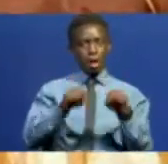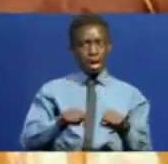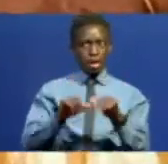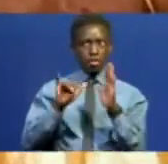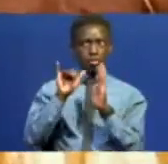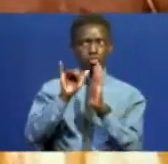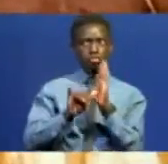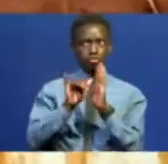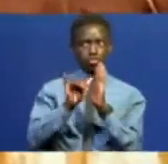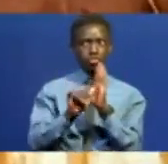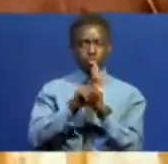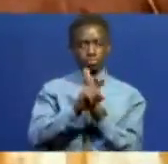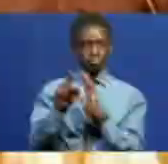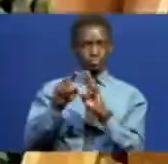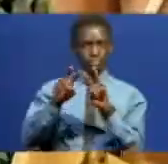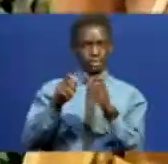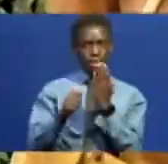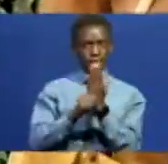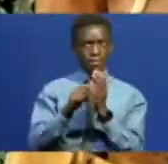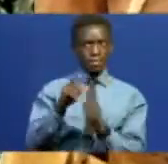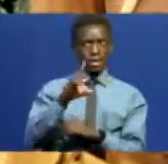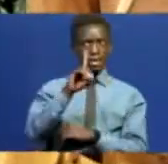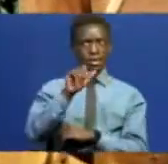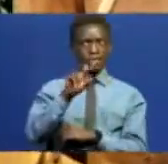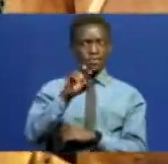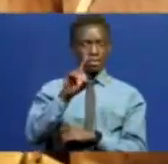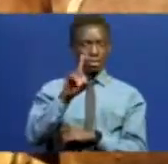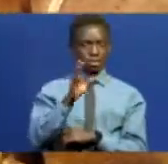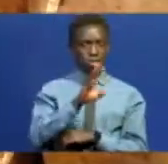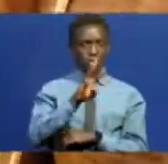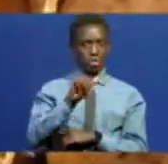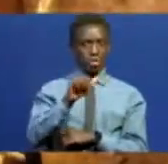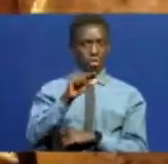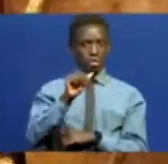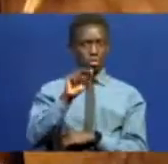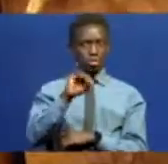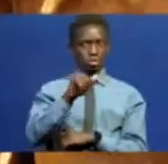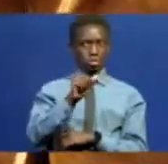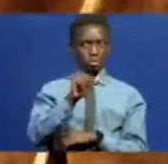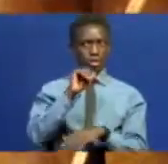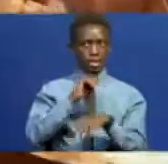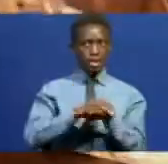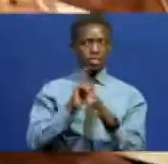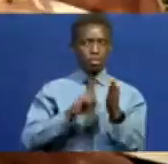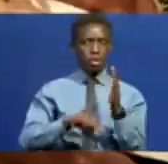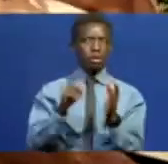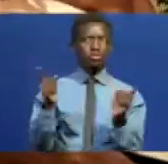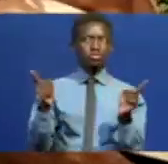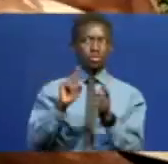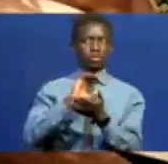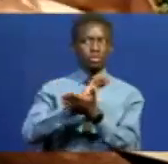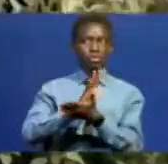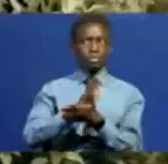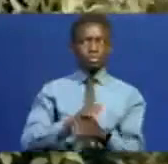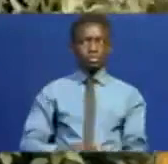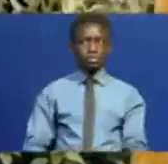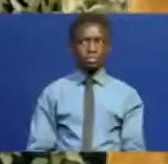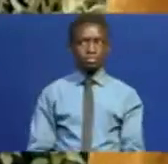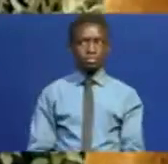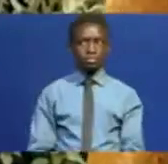YouTube, search my name, David Waronja, and you'll get the short film under my catalog.